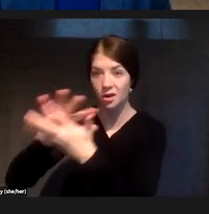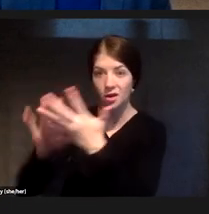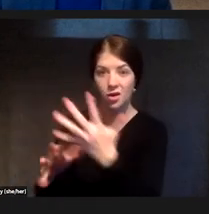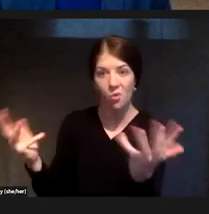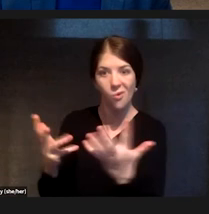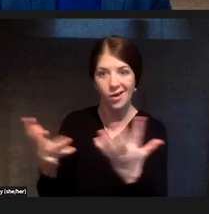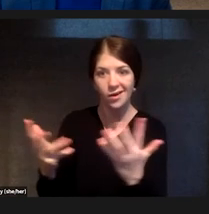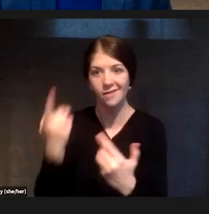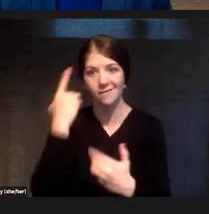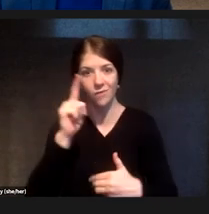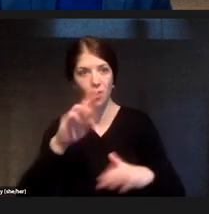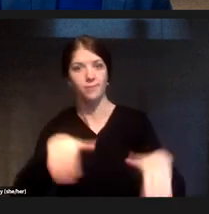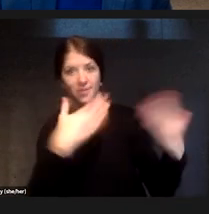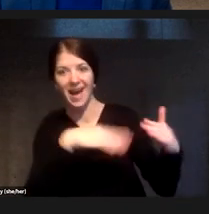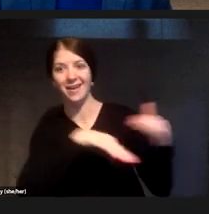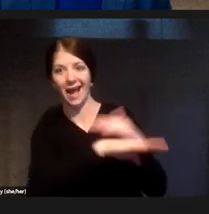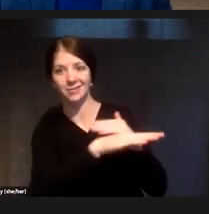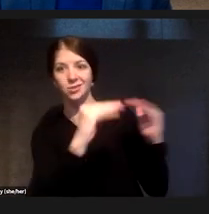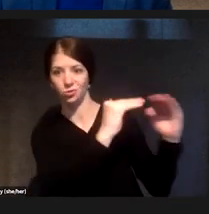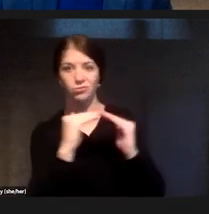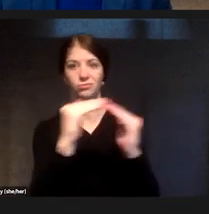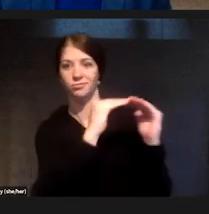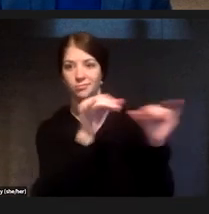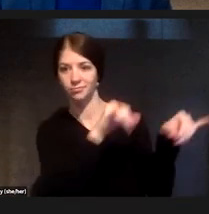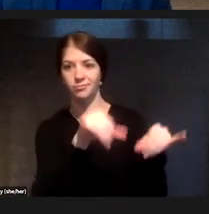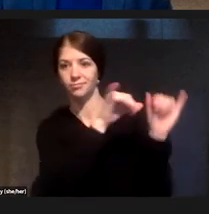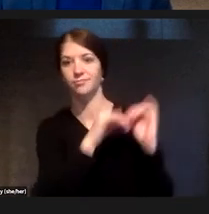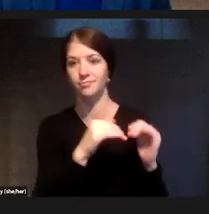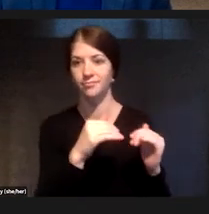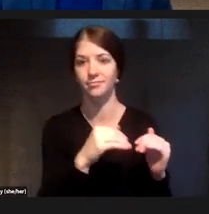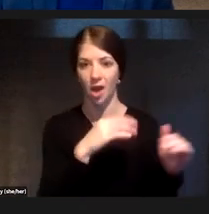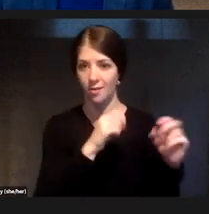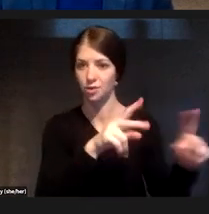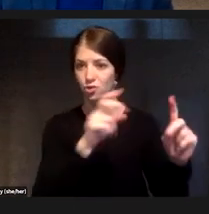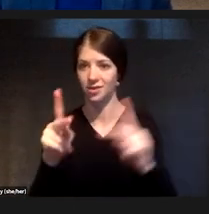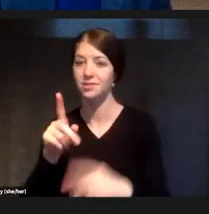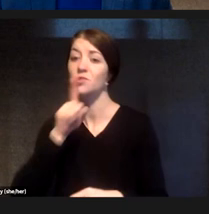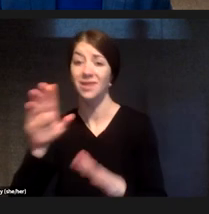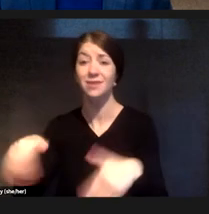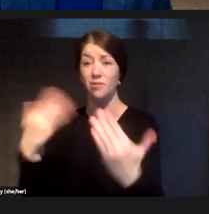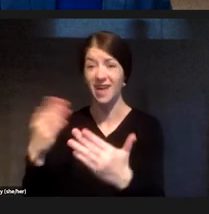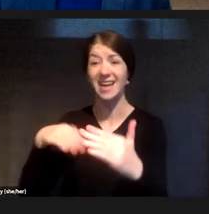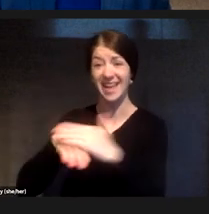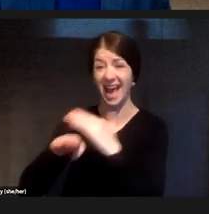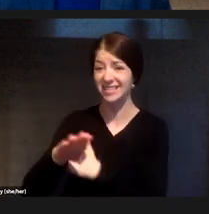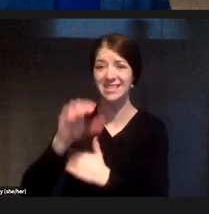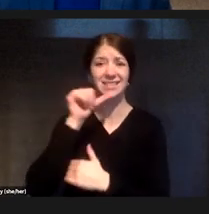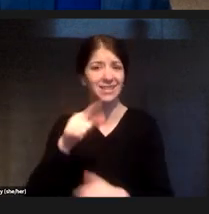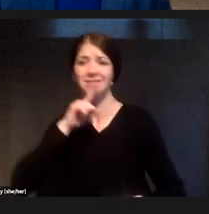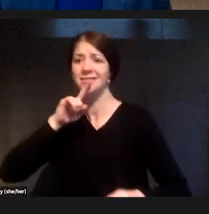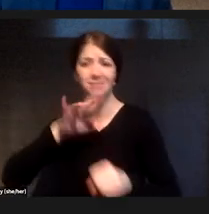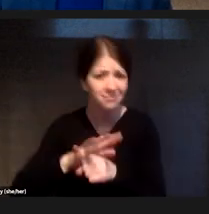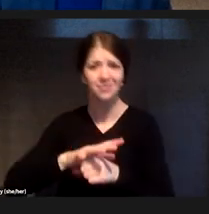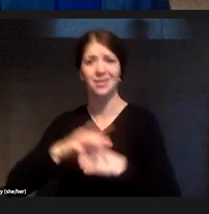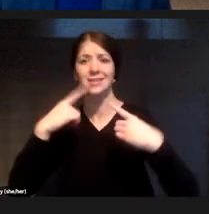those same opportunities? Because once again, I tell people that providing access does not guarantee success.